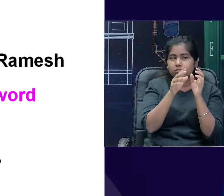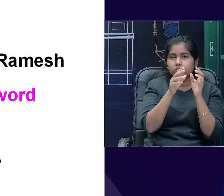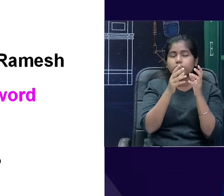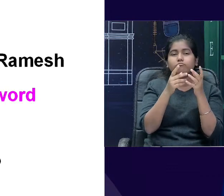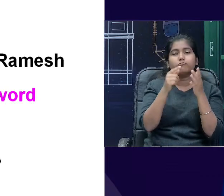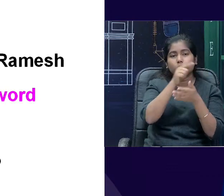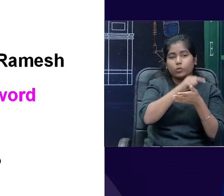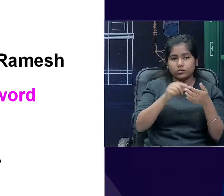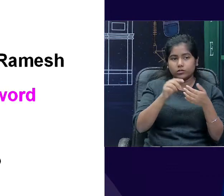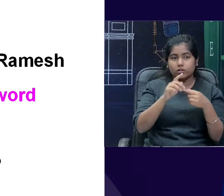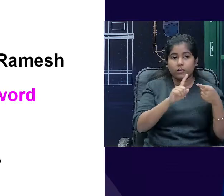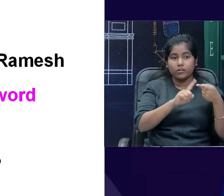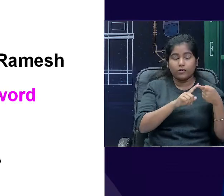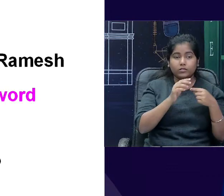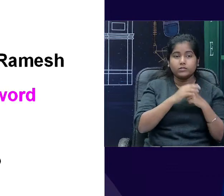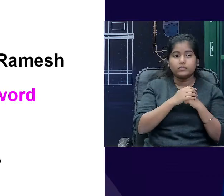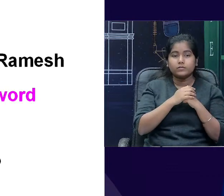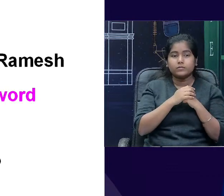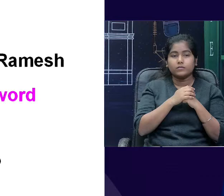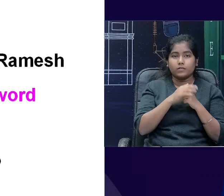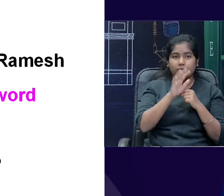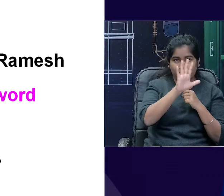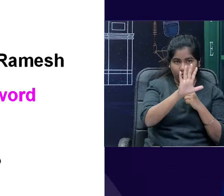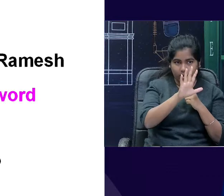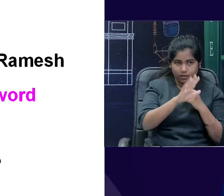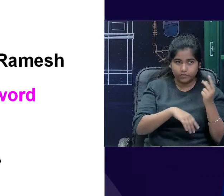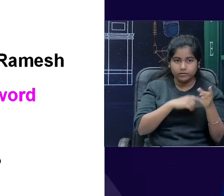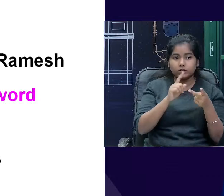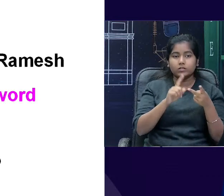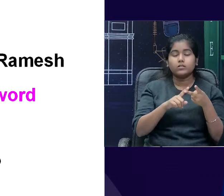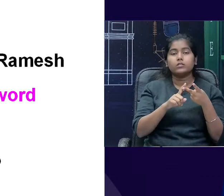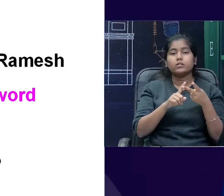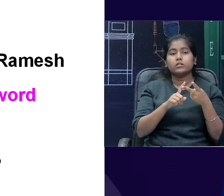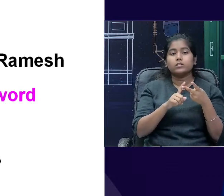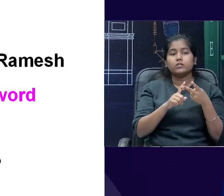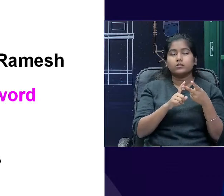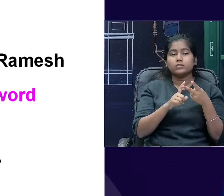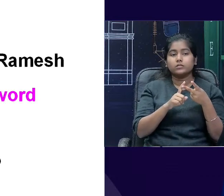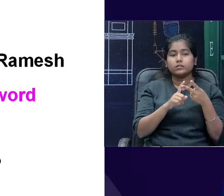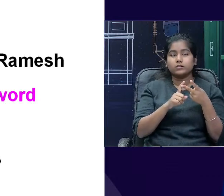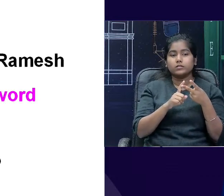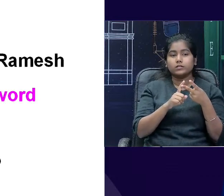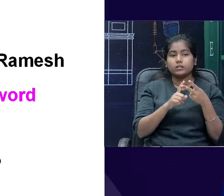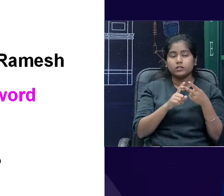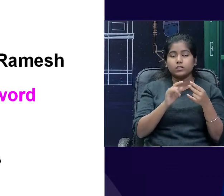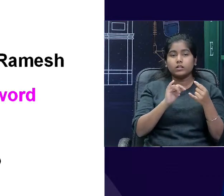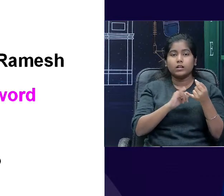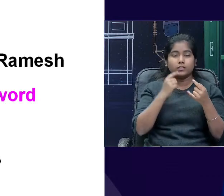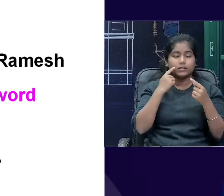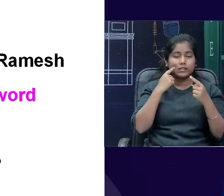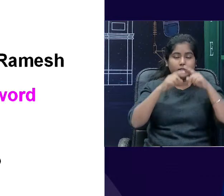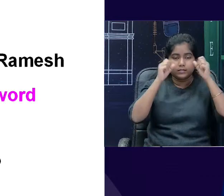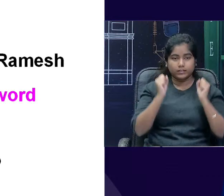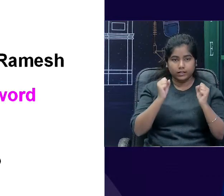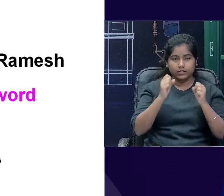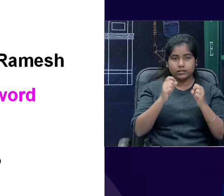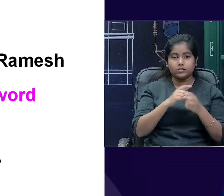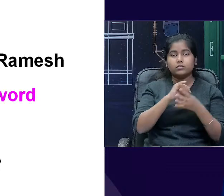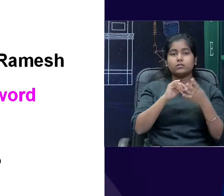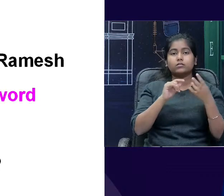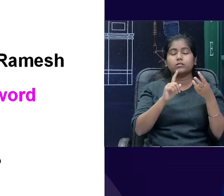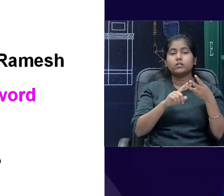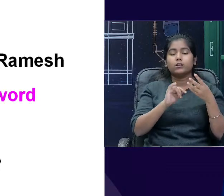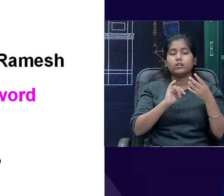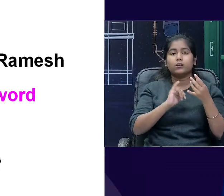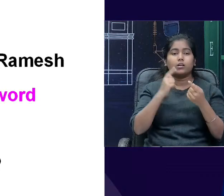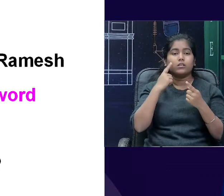Detectives. First option, 5. Second option, sit. Third